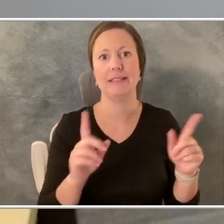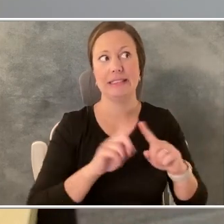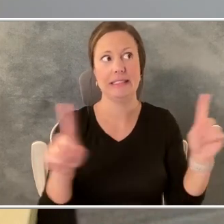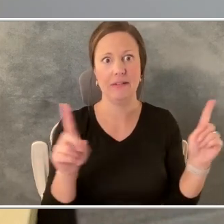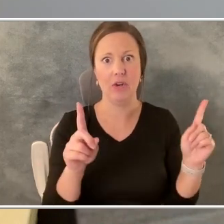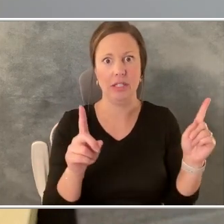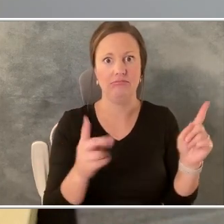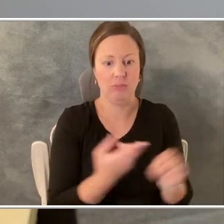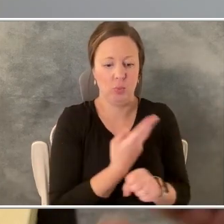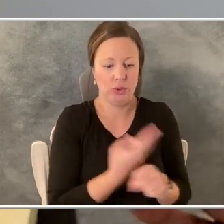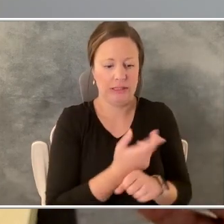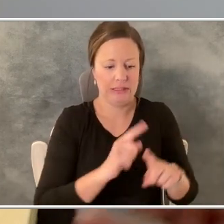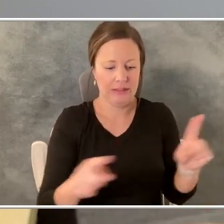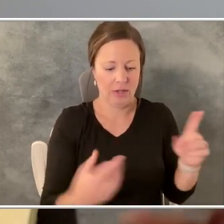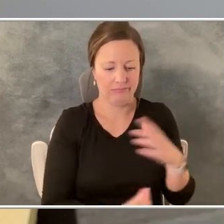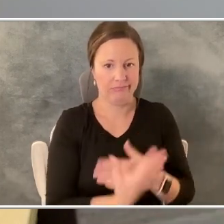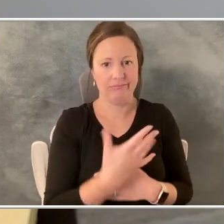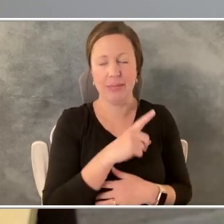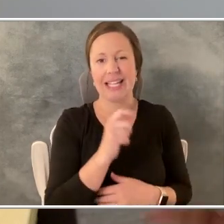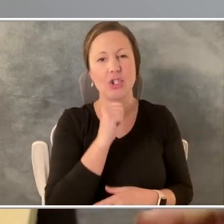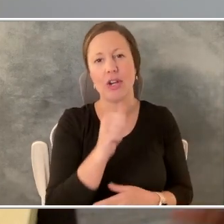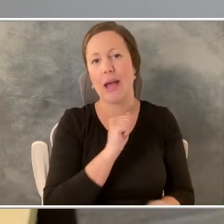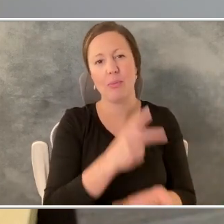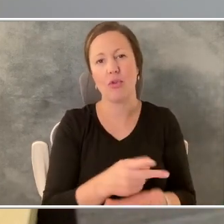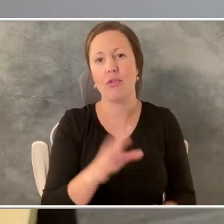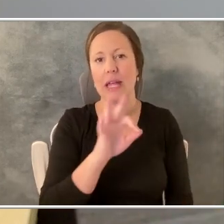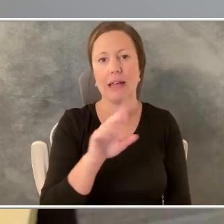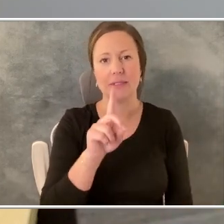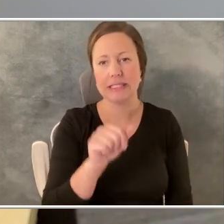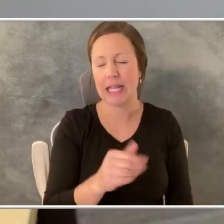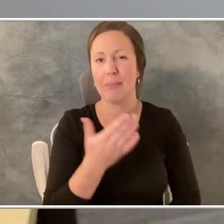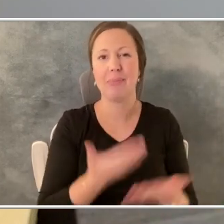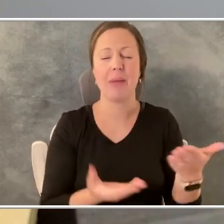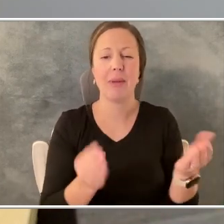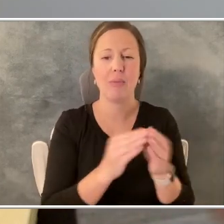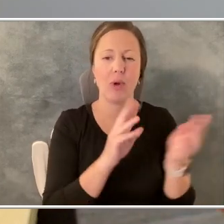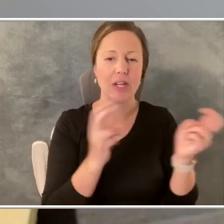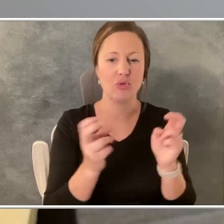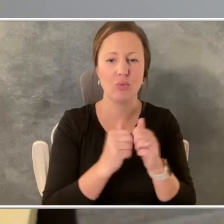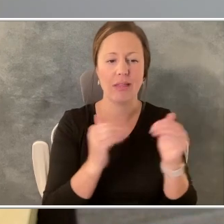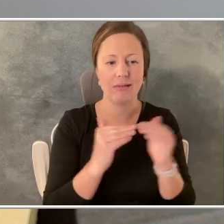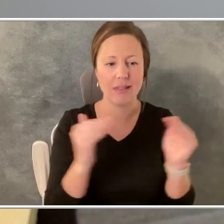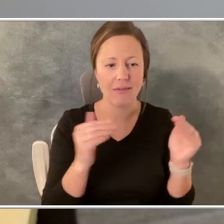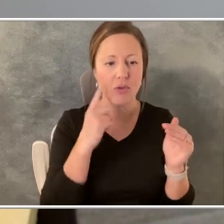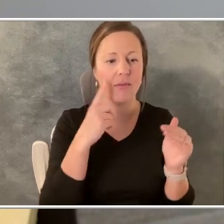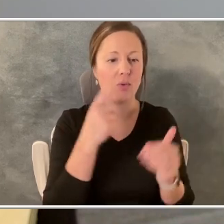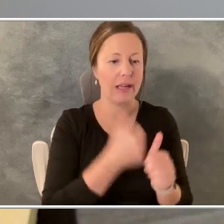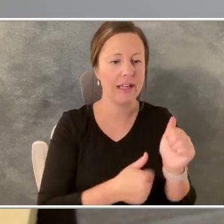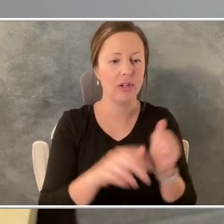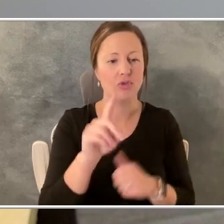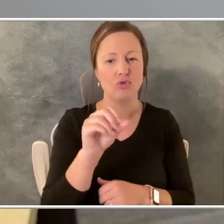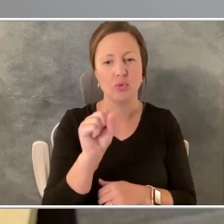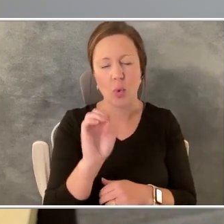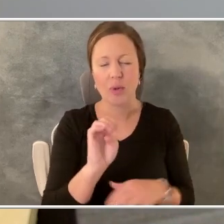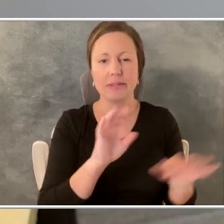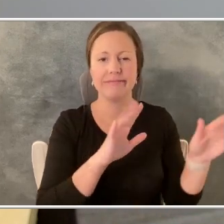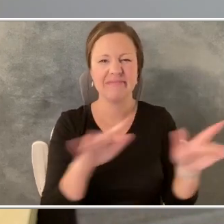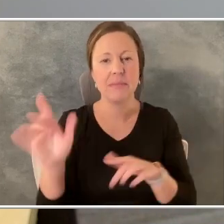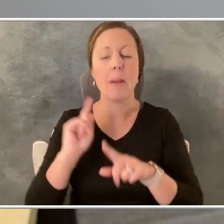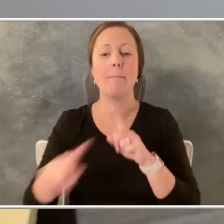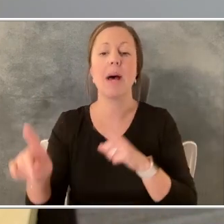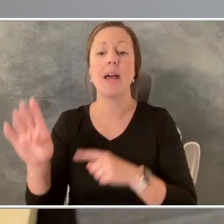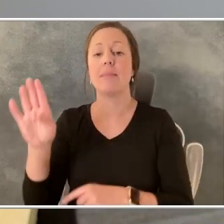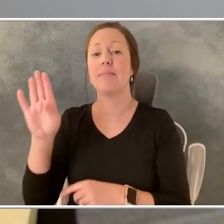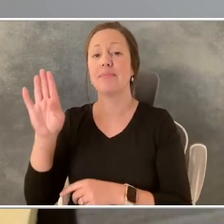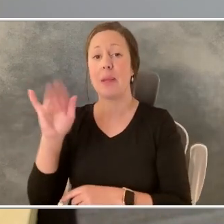not approved by FDA, so they may have issues with the levels in each dosing and things like that. But bioidentical